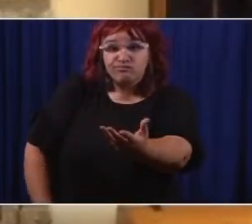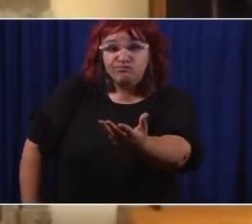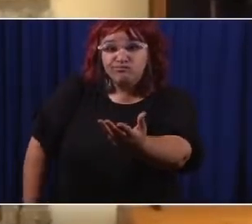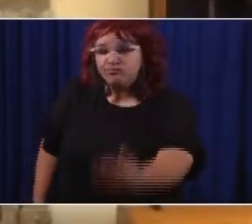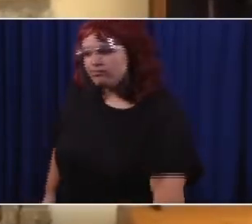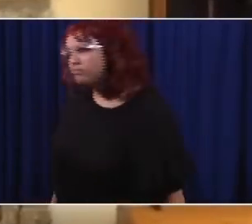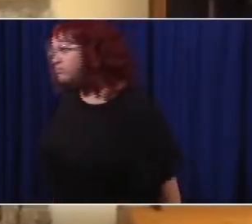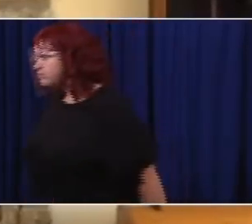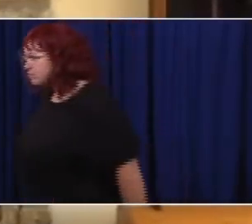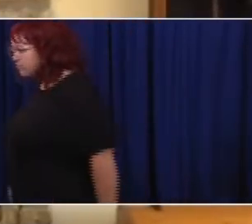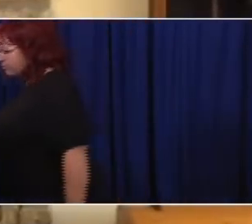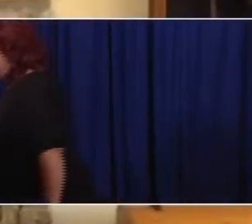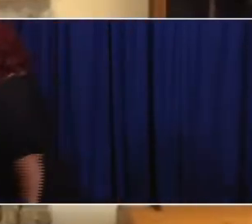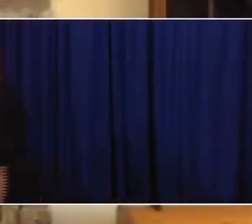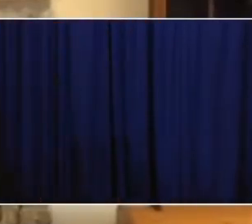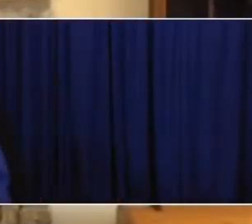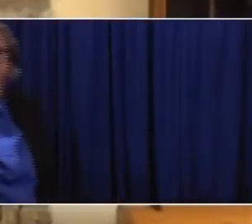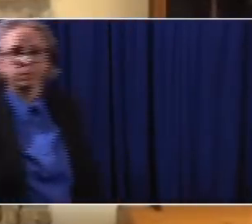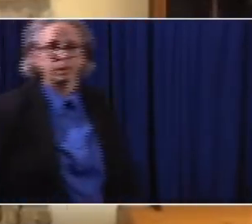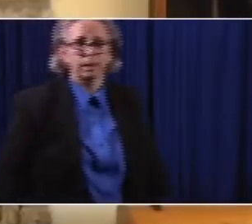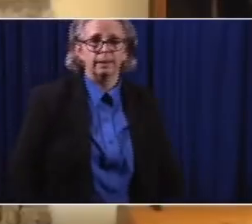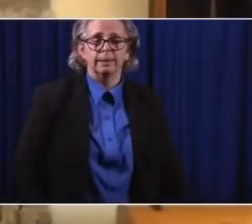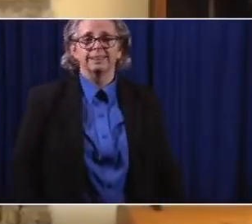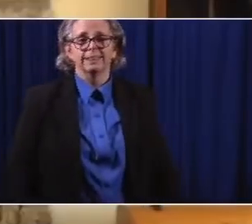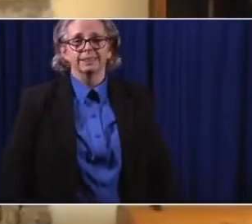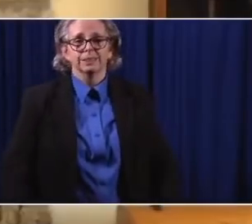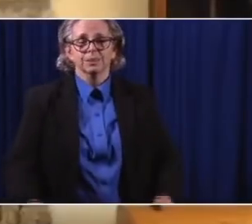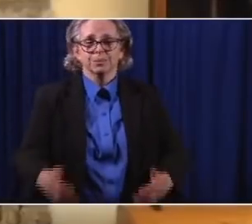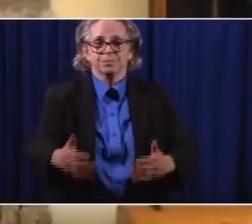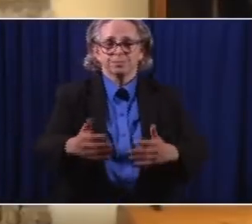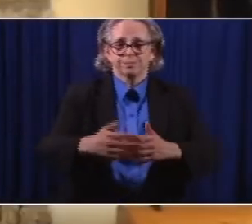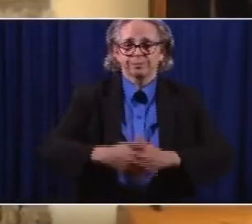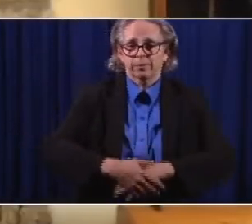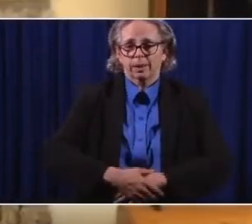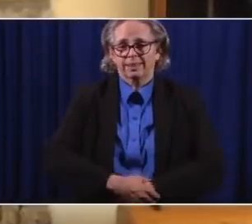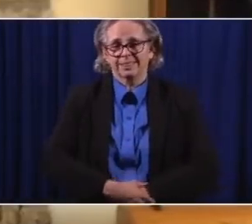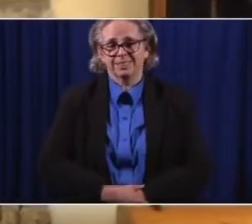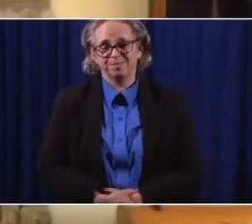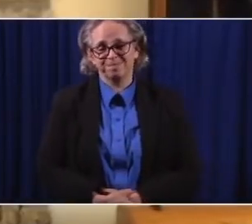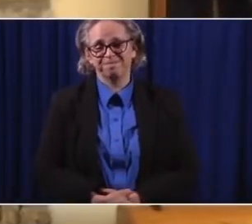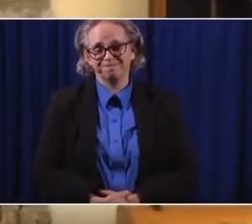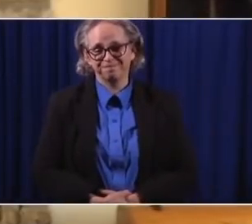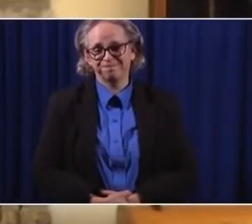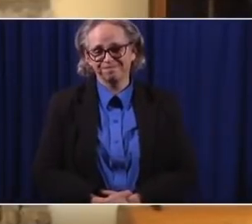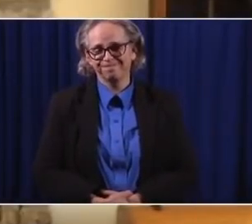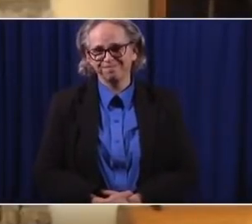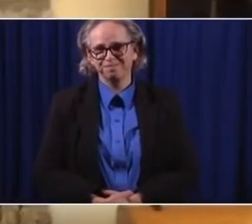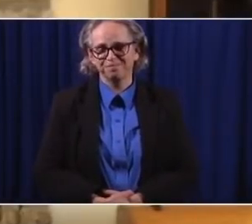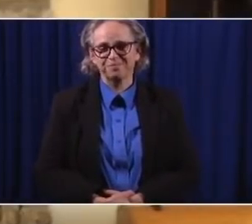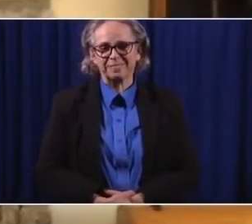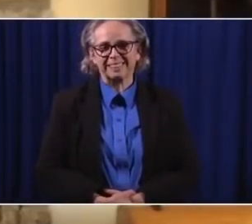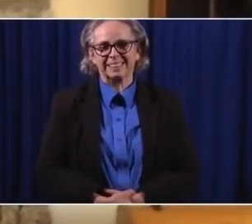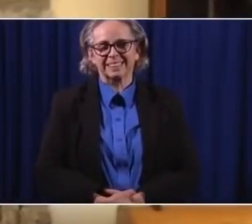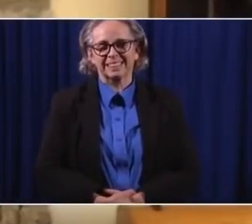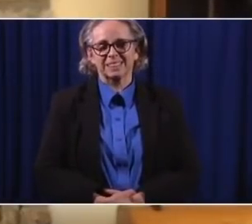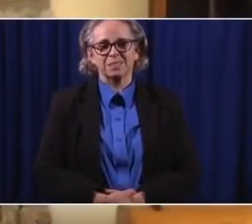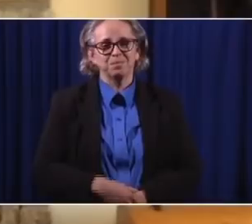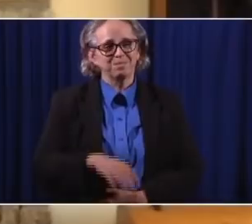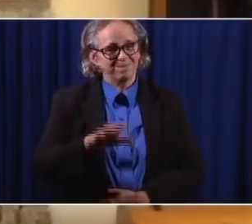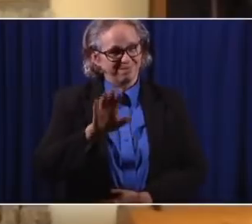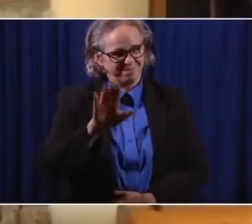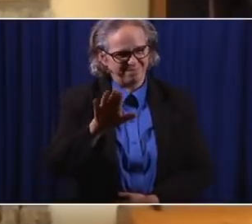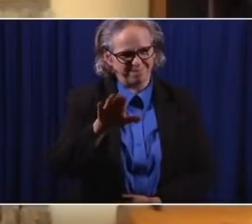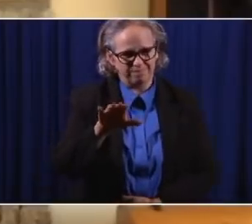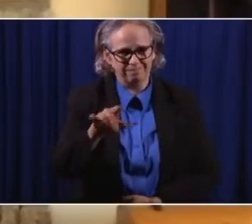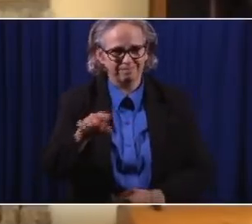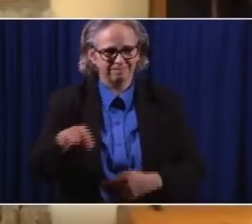Well, every time that the situation has got dire, Ohioans have stepped up. So I have to believe that they're